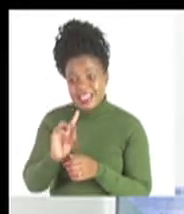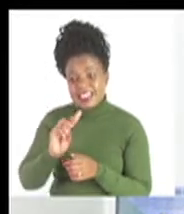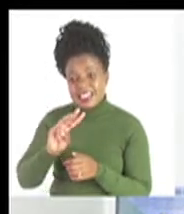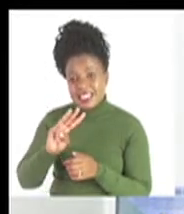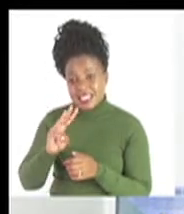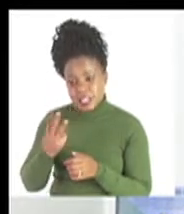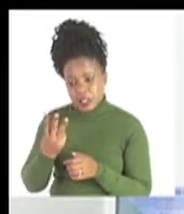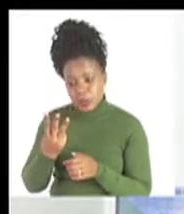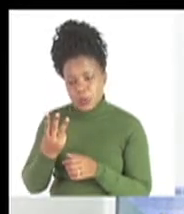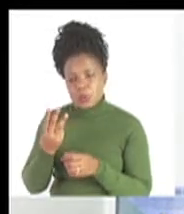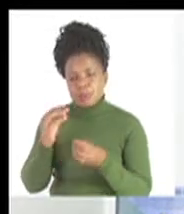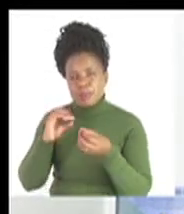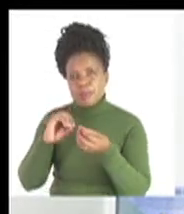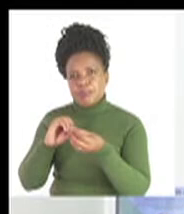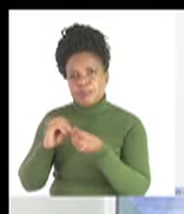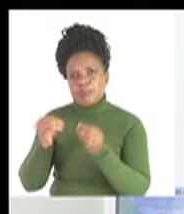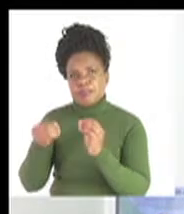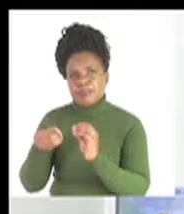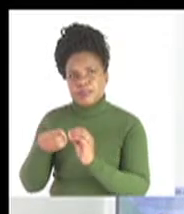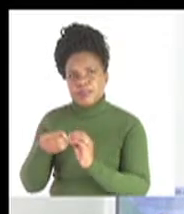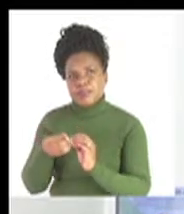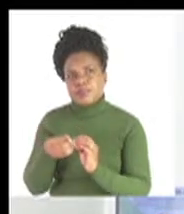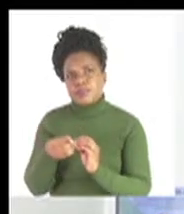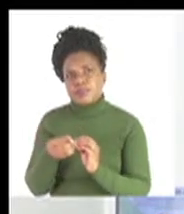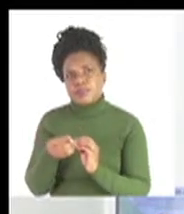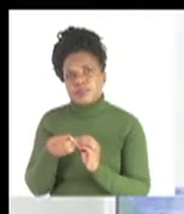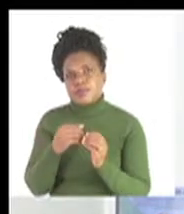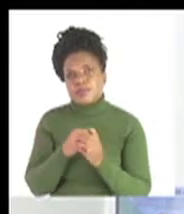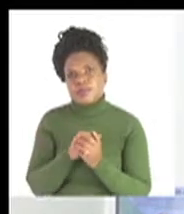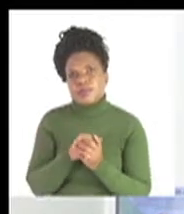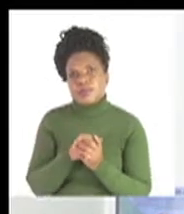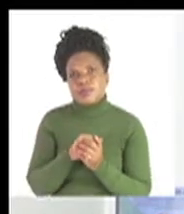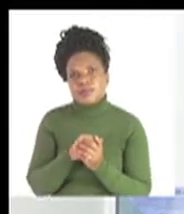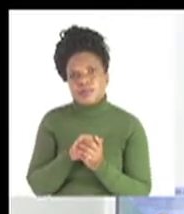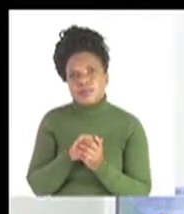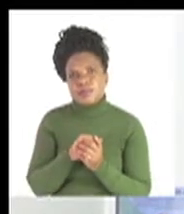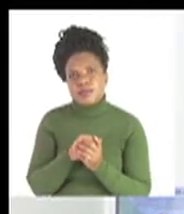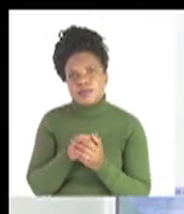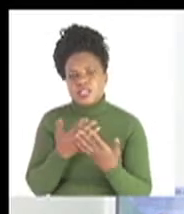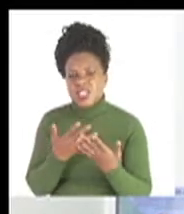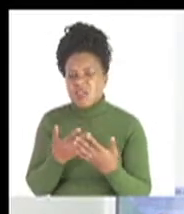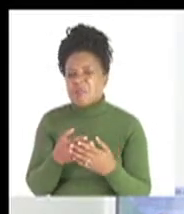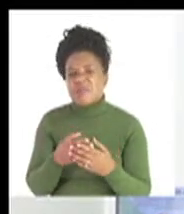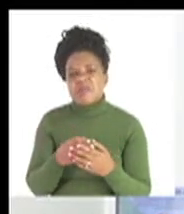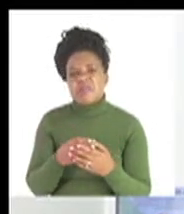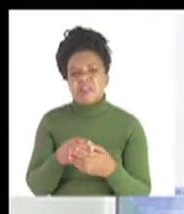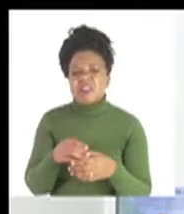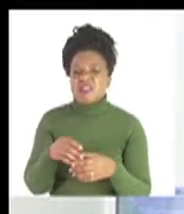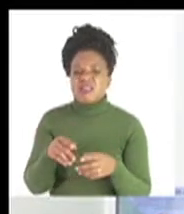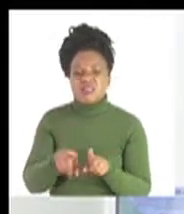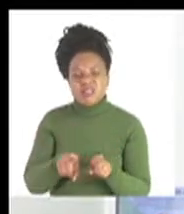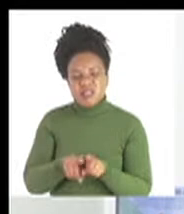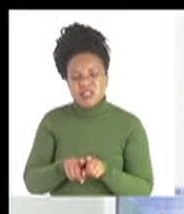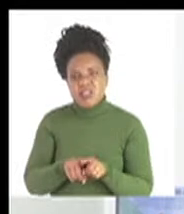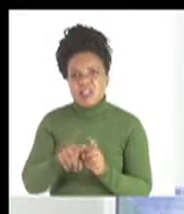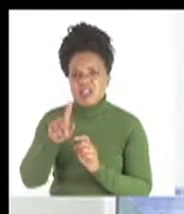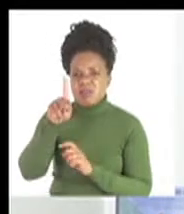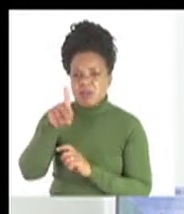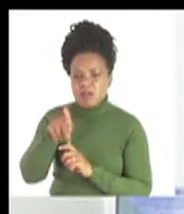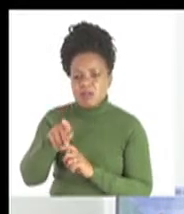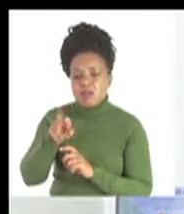a cube number. We can also say 8 is a product because it came up